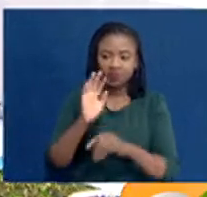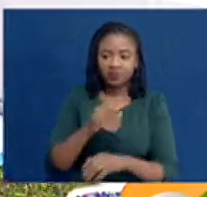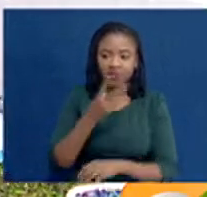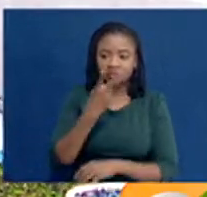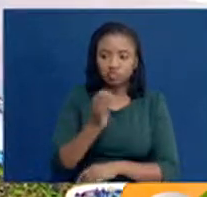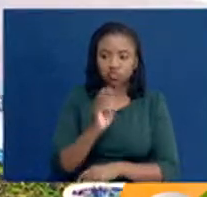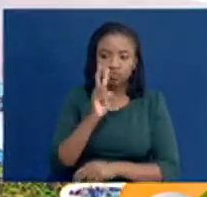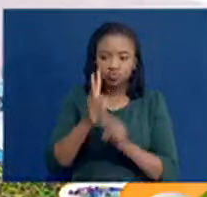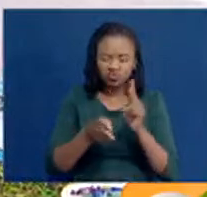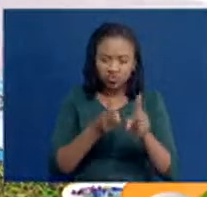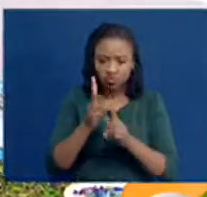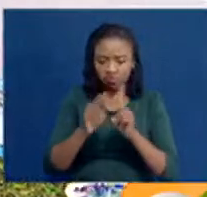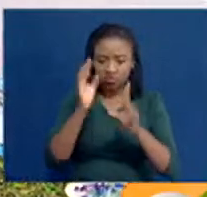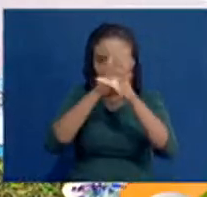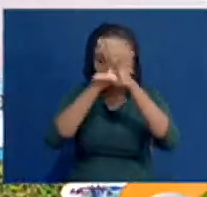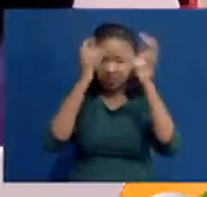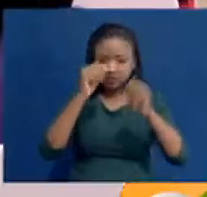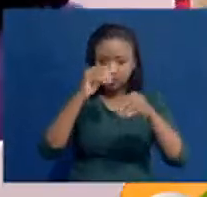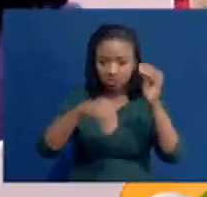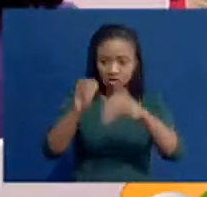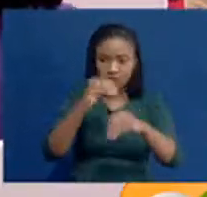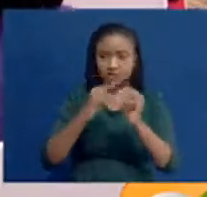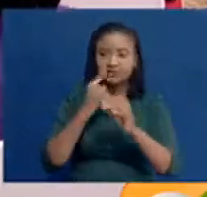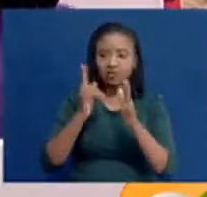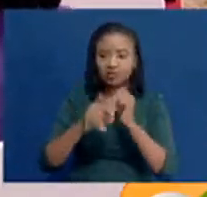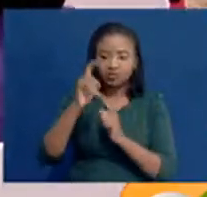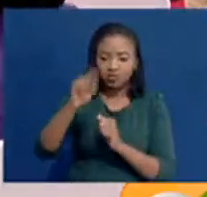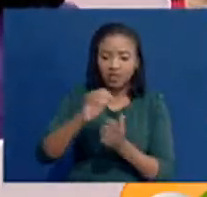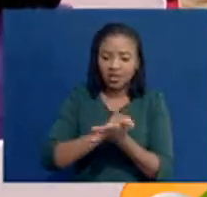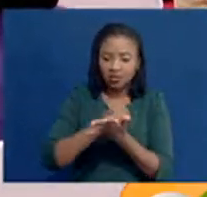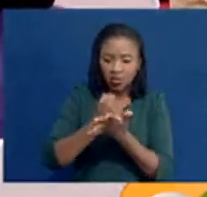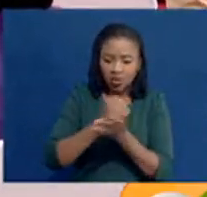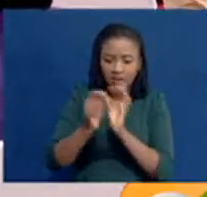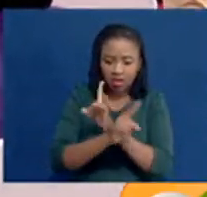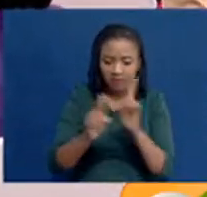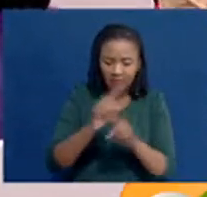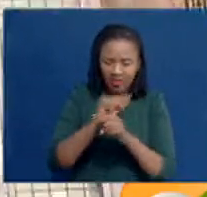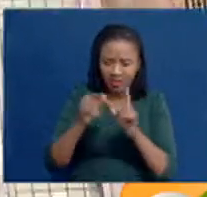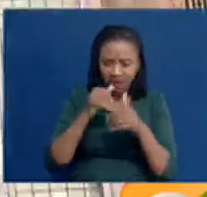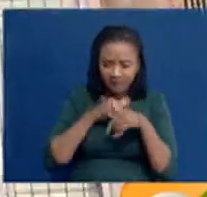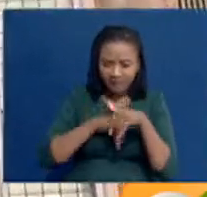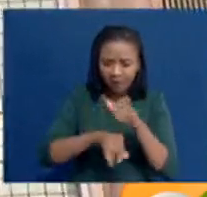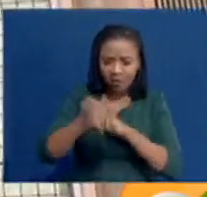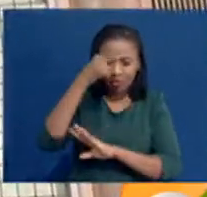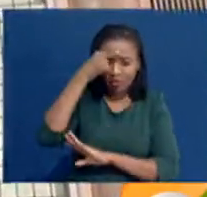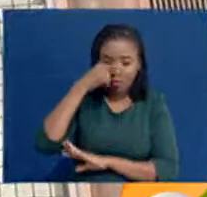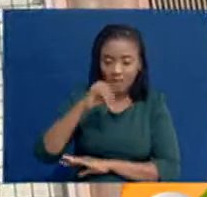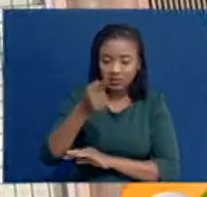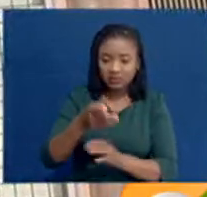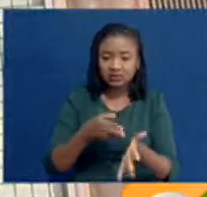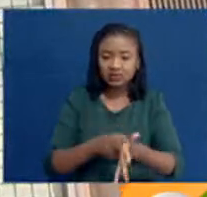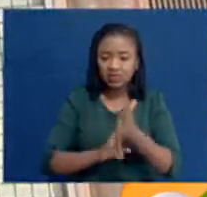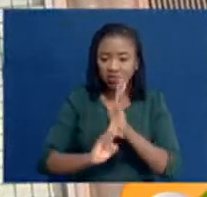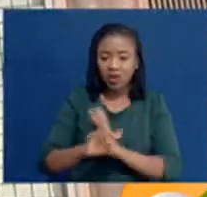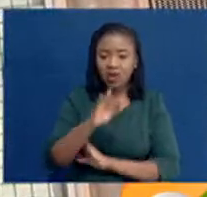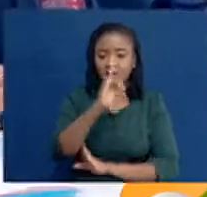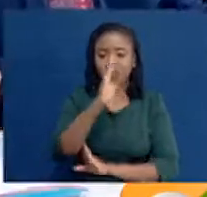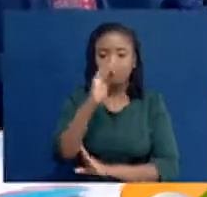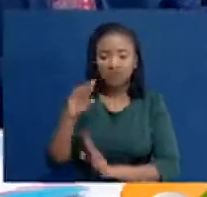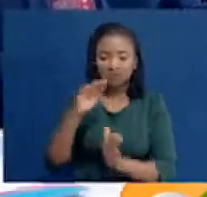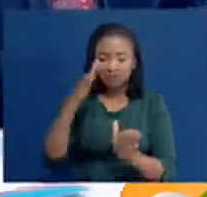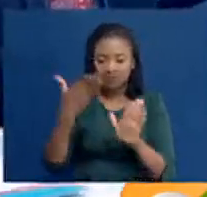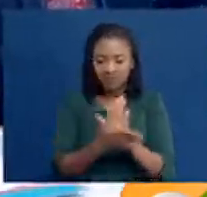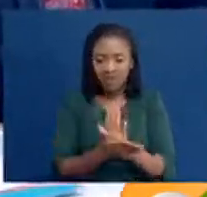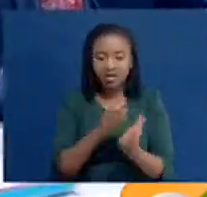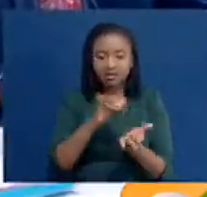was to carry out an audit of the election. They say, in line with the policy that requires IEBC to store election data for 3 years,